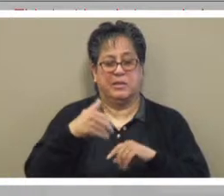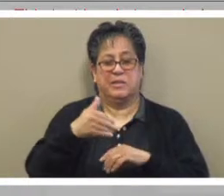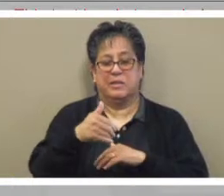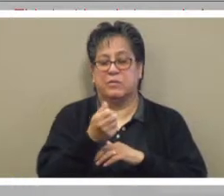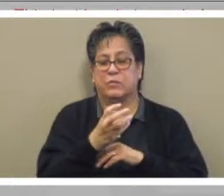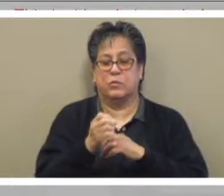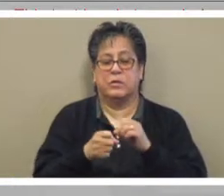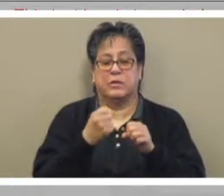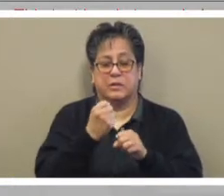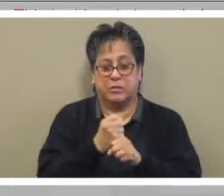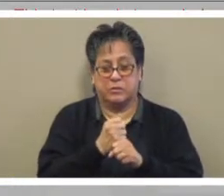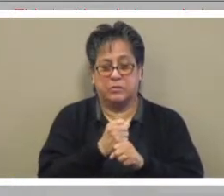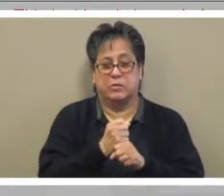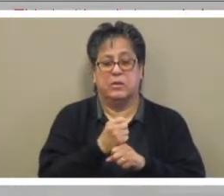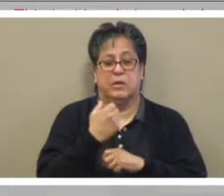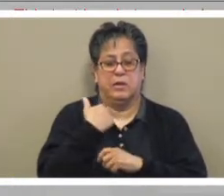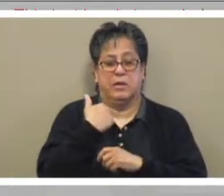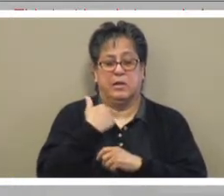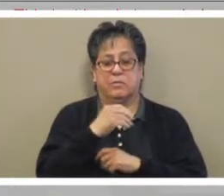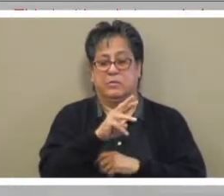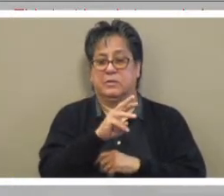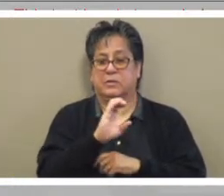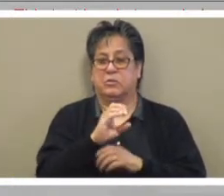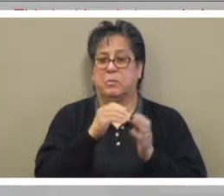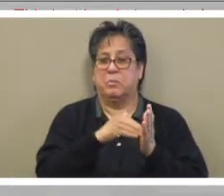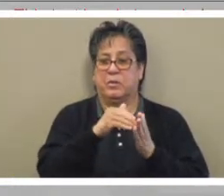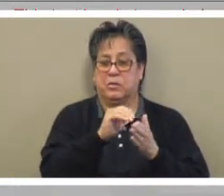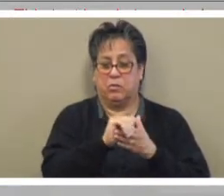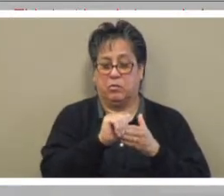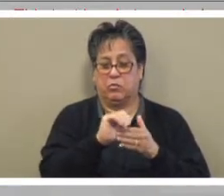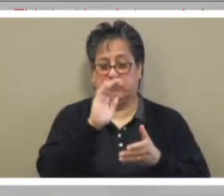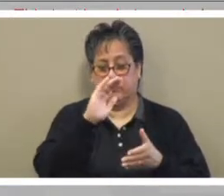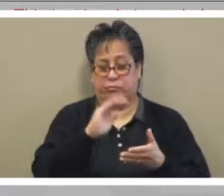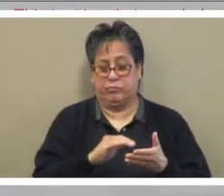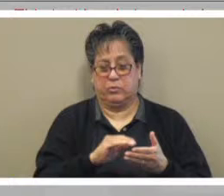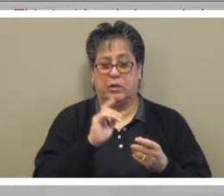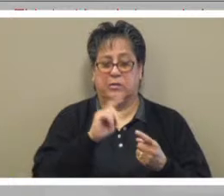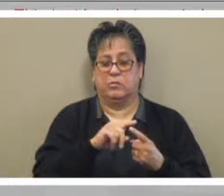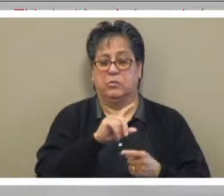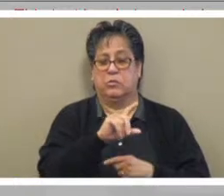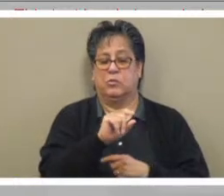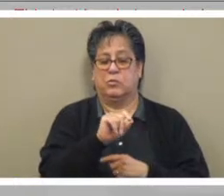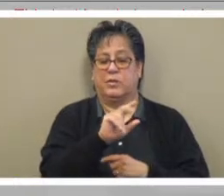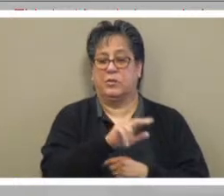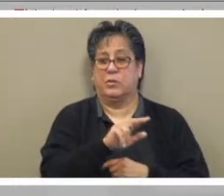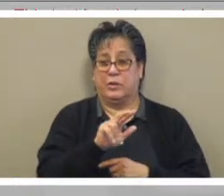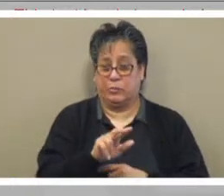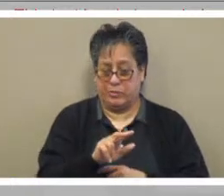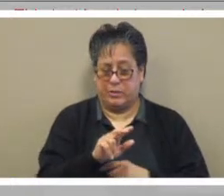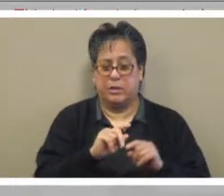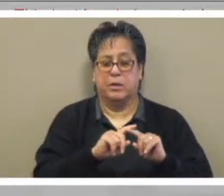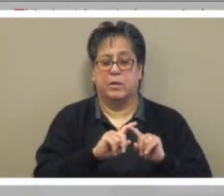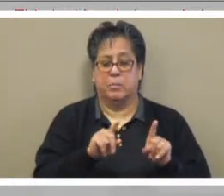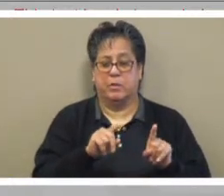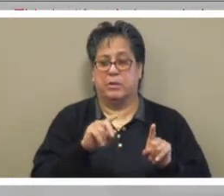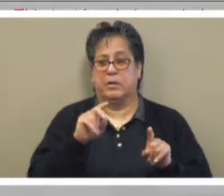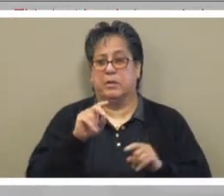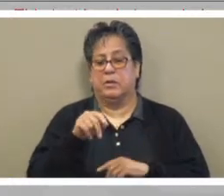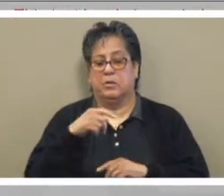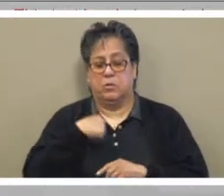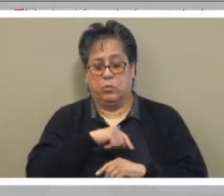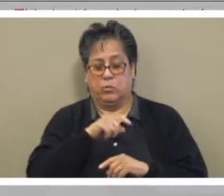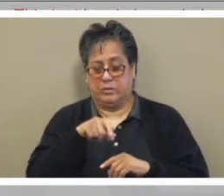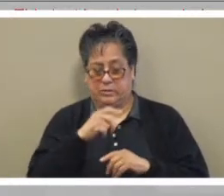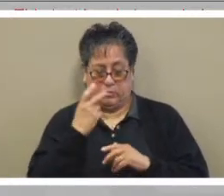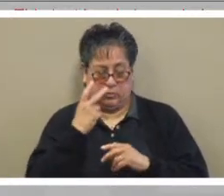years, we've got that $600 million planned out all the way through 2033, but really, as we're developing the budget for the coming year, we're really looking at